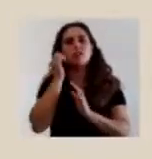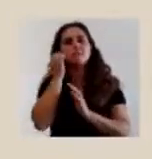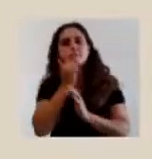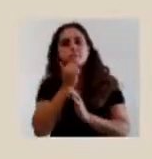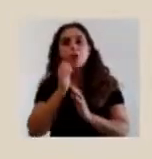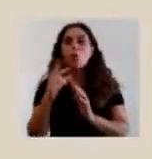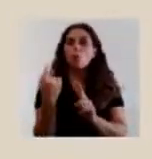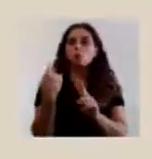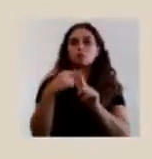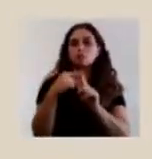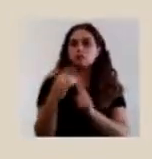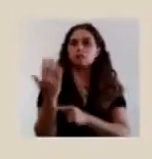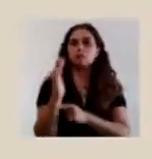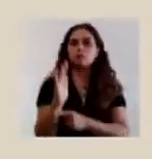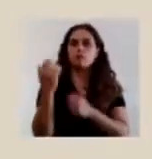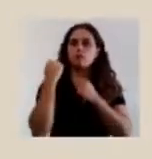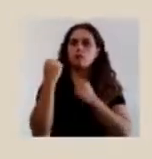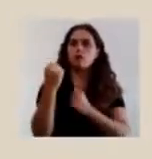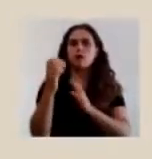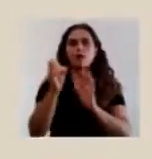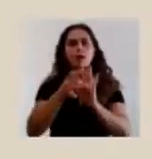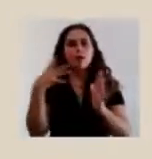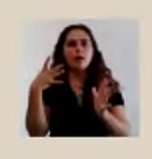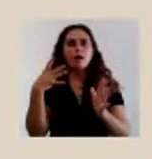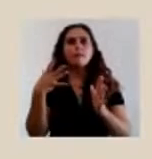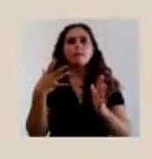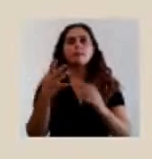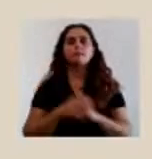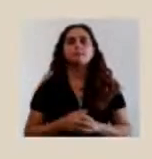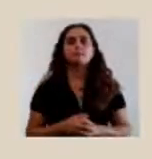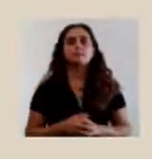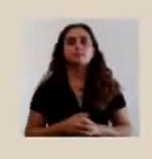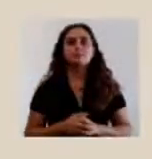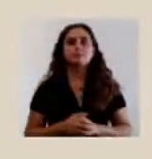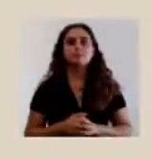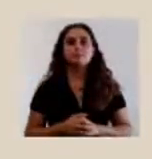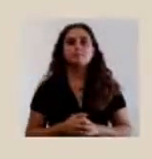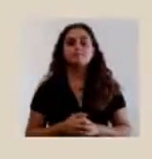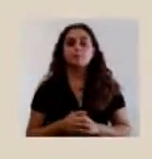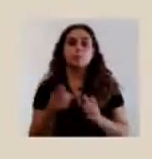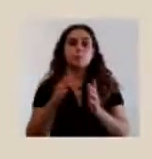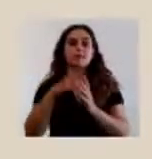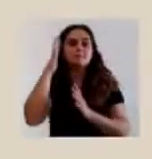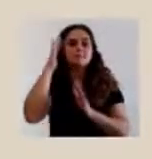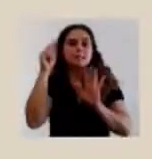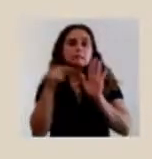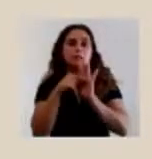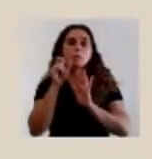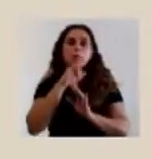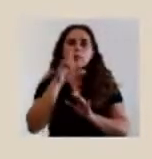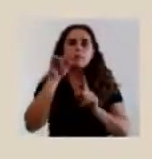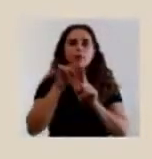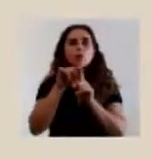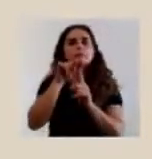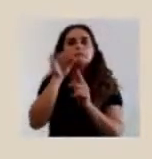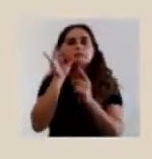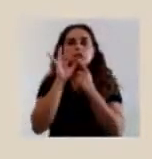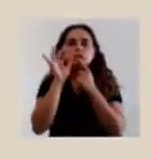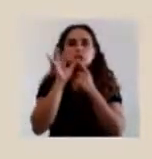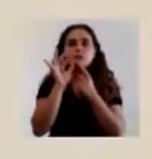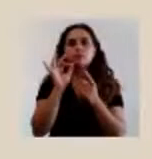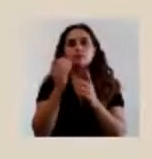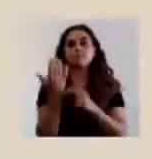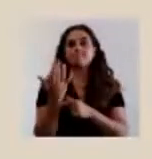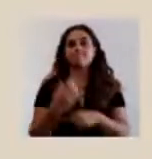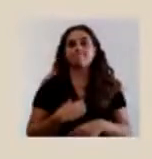or positive, such as harder, better, faster, stronger. Bias may also be explicit, meaning